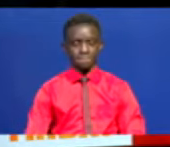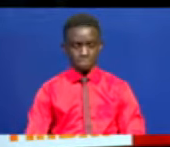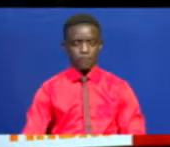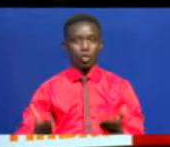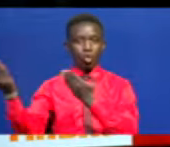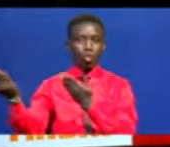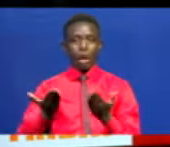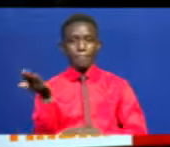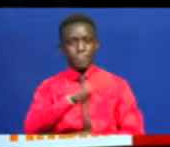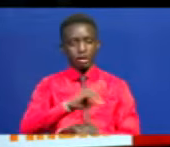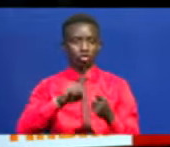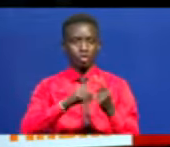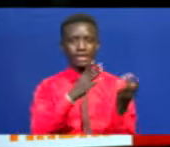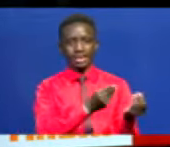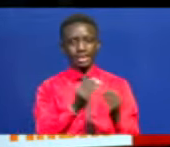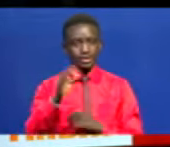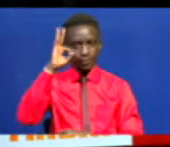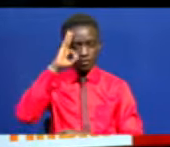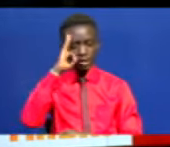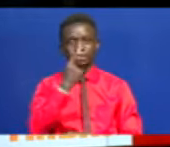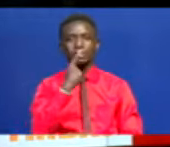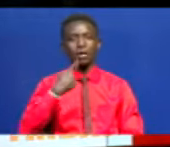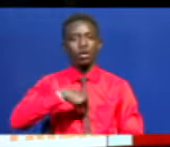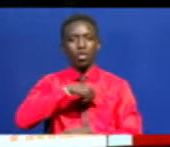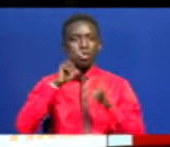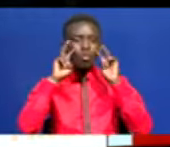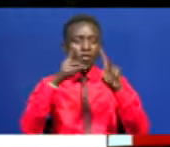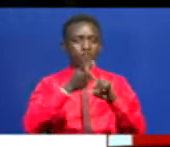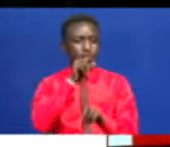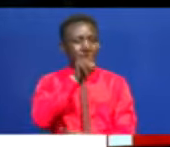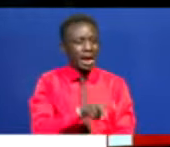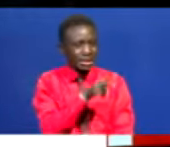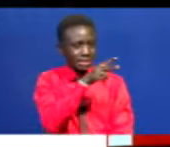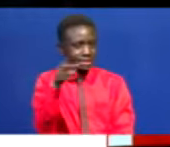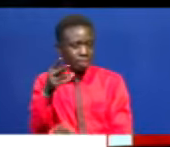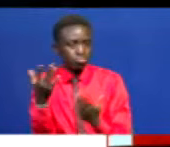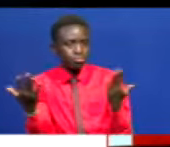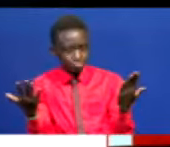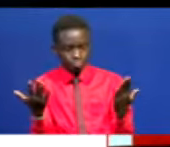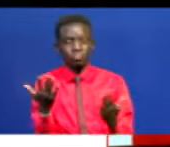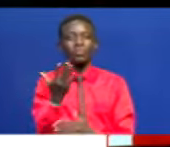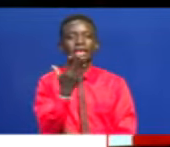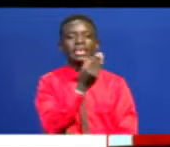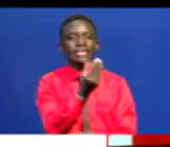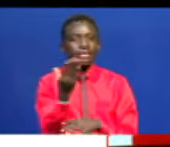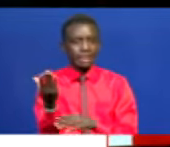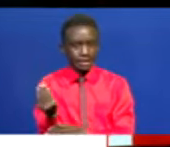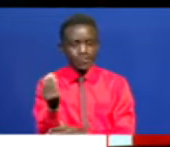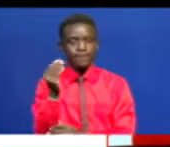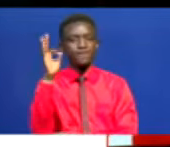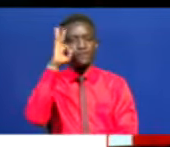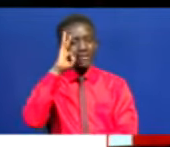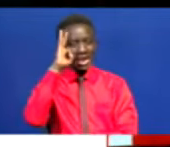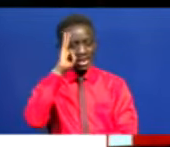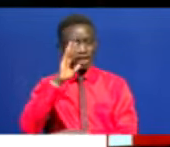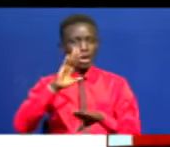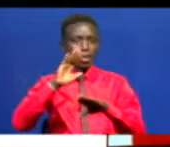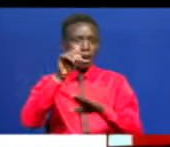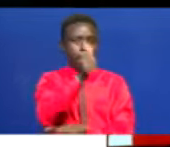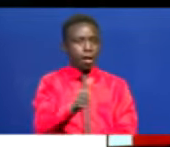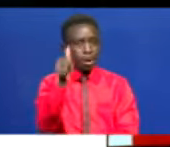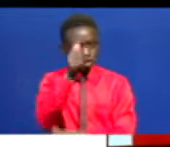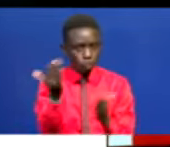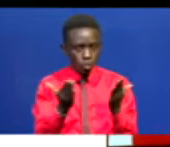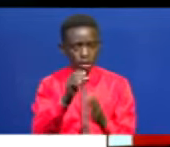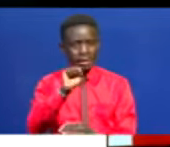Welcome back to Easy Friday. Tell us where you're watching from. The hashtag is Easy Friday at Shiksha Aurora at KBC Channel 1. You can definitely get tweeting